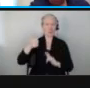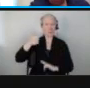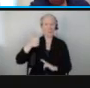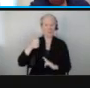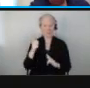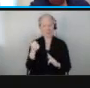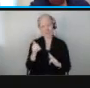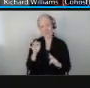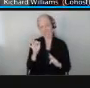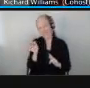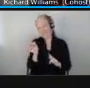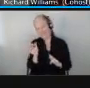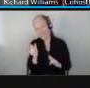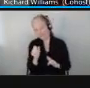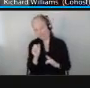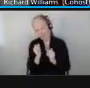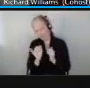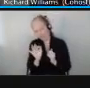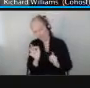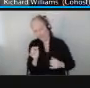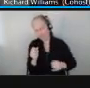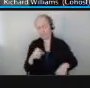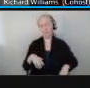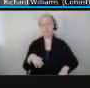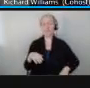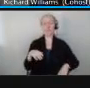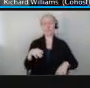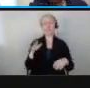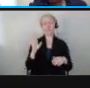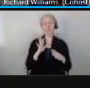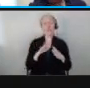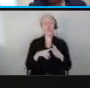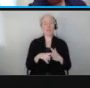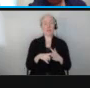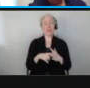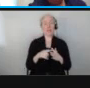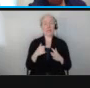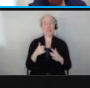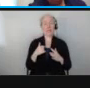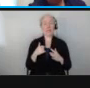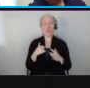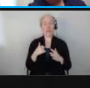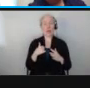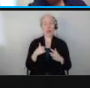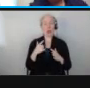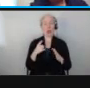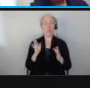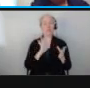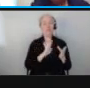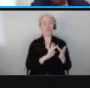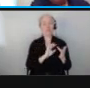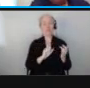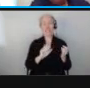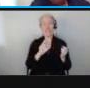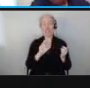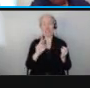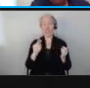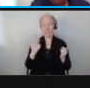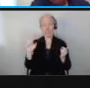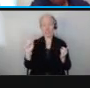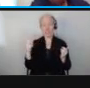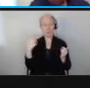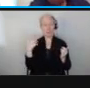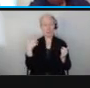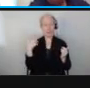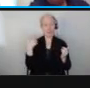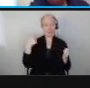90s. And early on, I went to senior NASA officials to identify issues, and went to